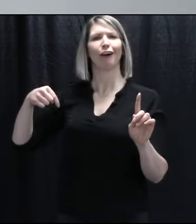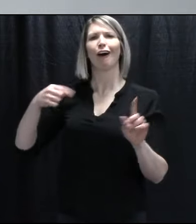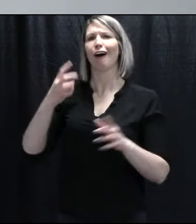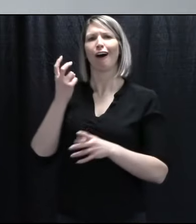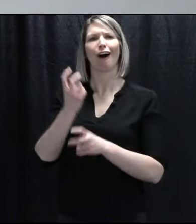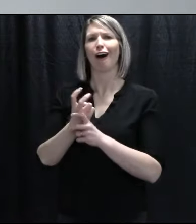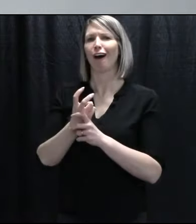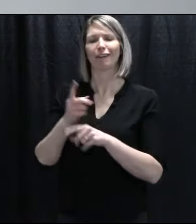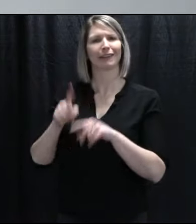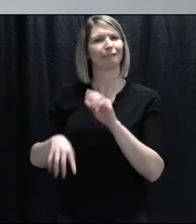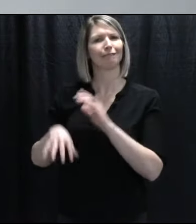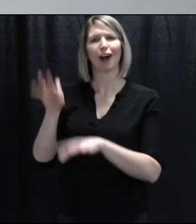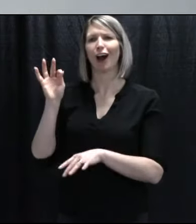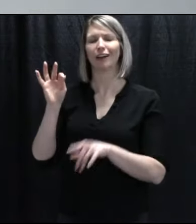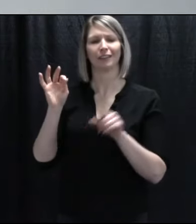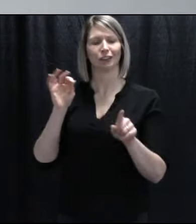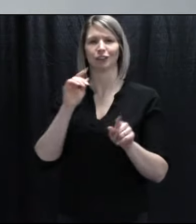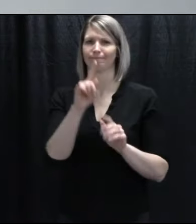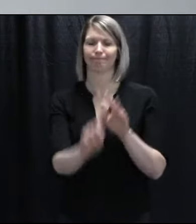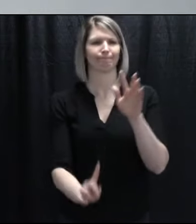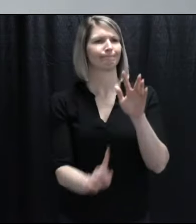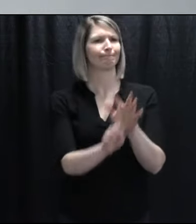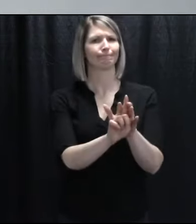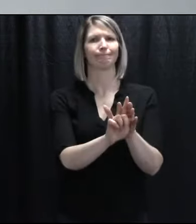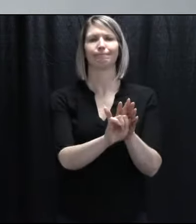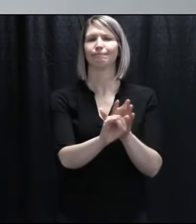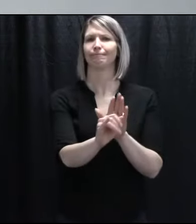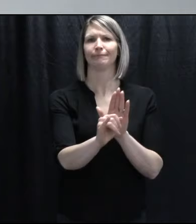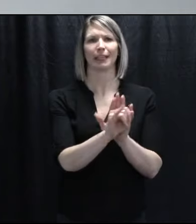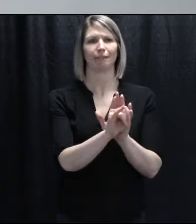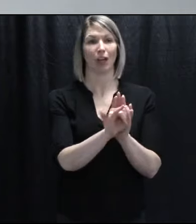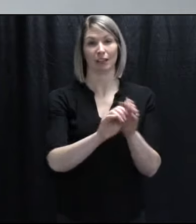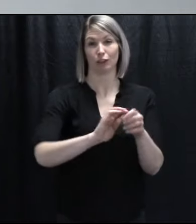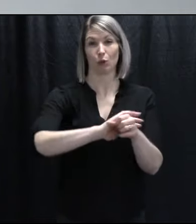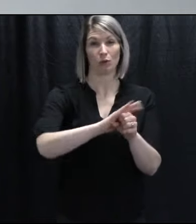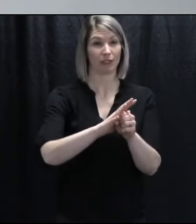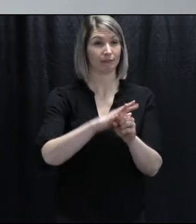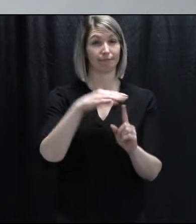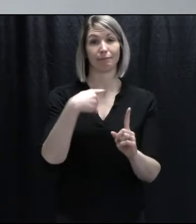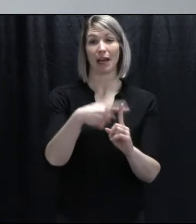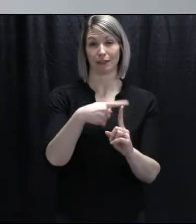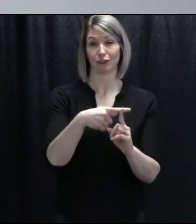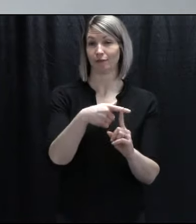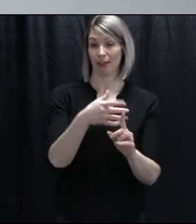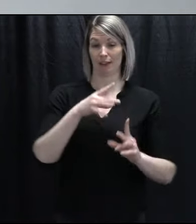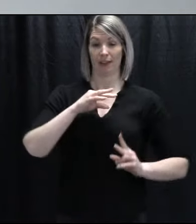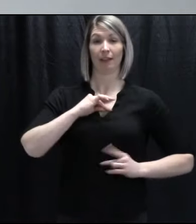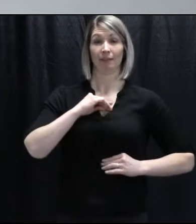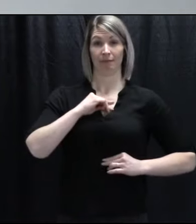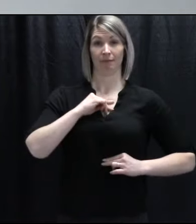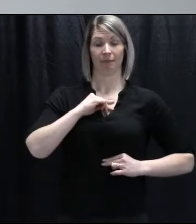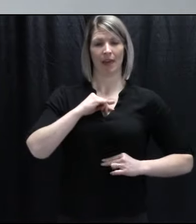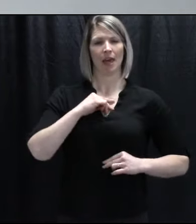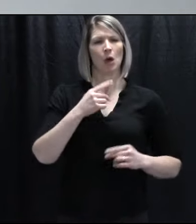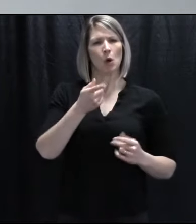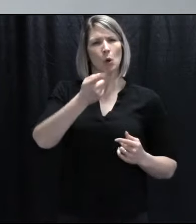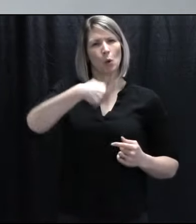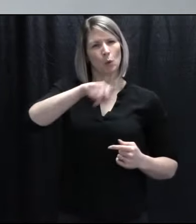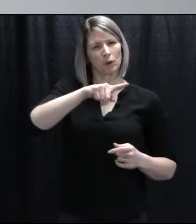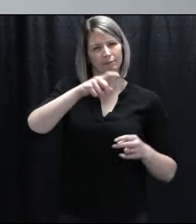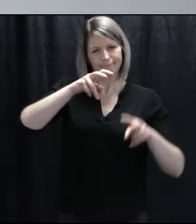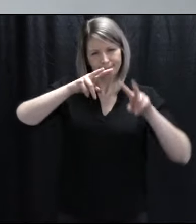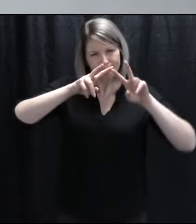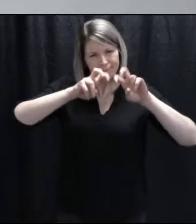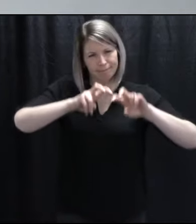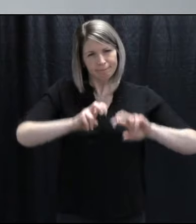person becomes positive or is tested and is positive, and when we try to trace back if it's been related